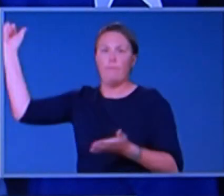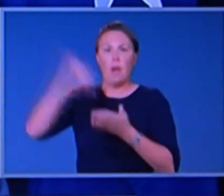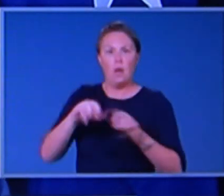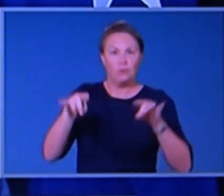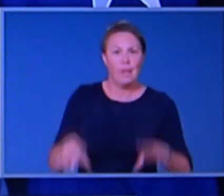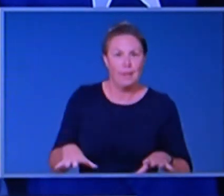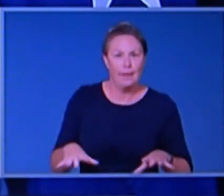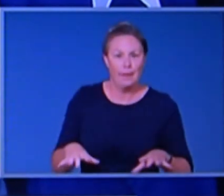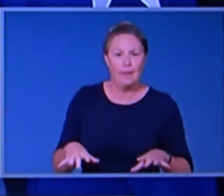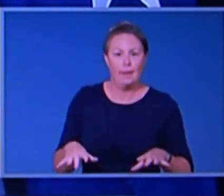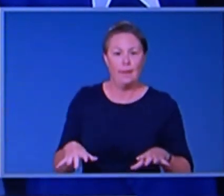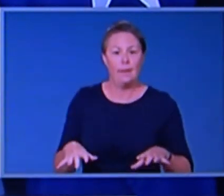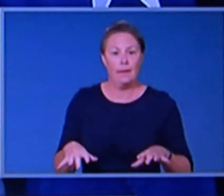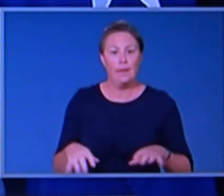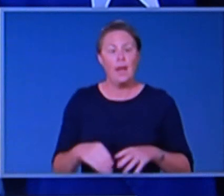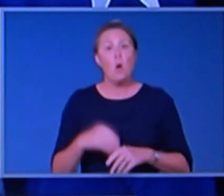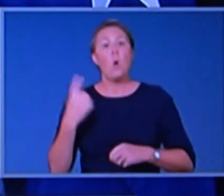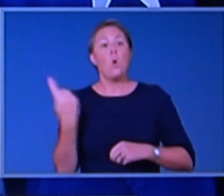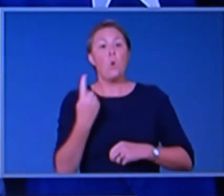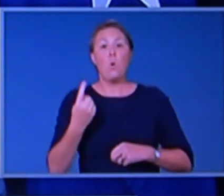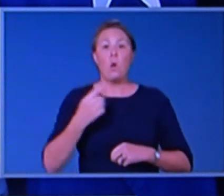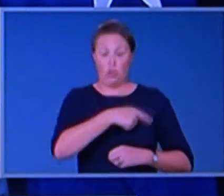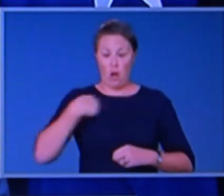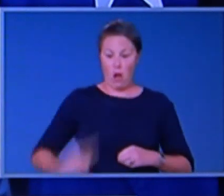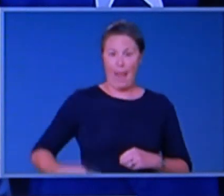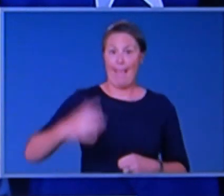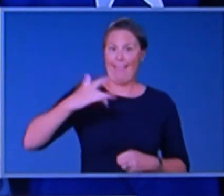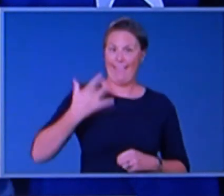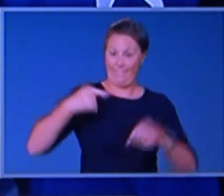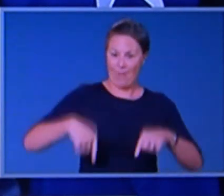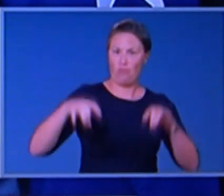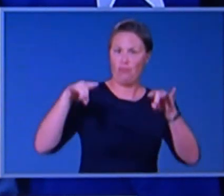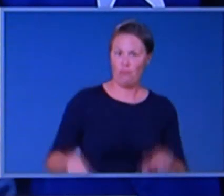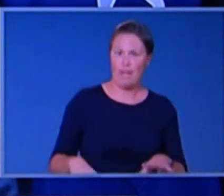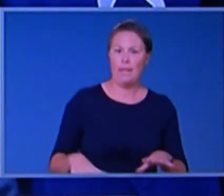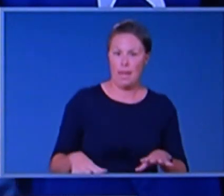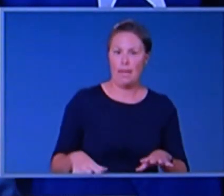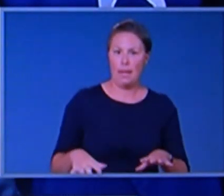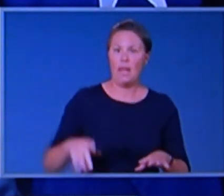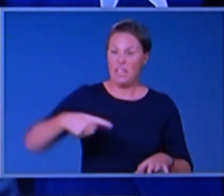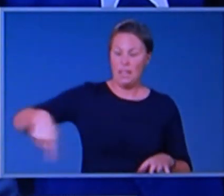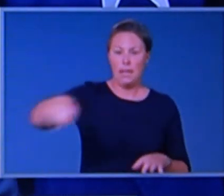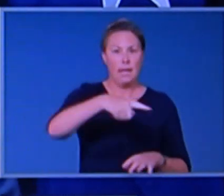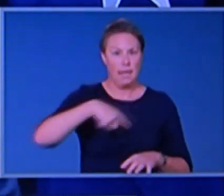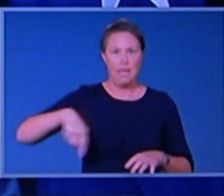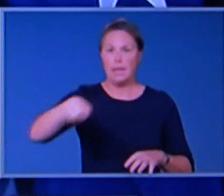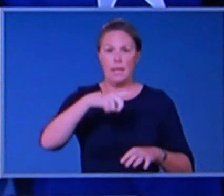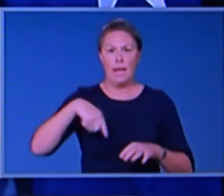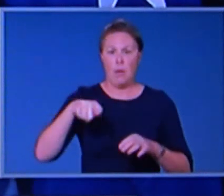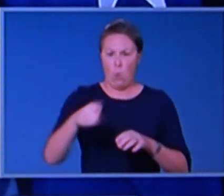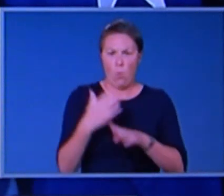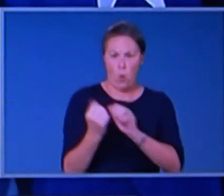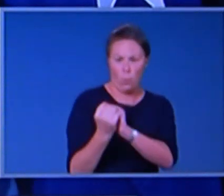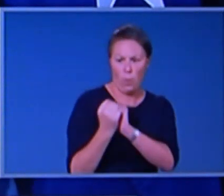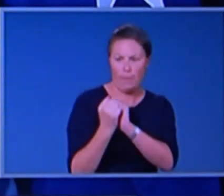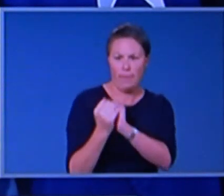by particularly the Chinese Australia community here meant that Australia was substantively protected from that